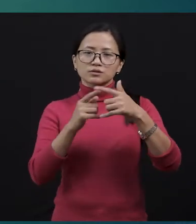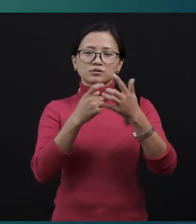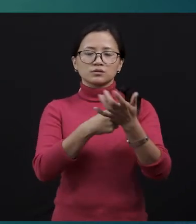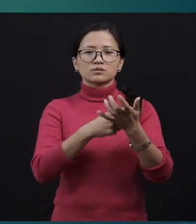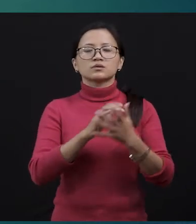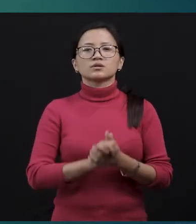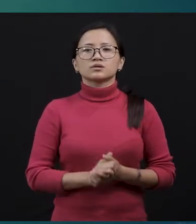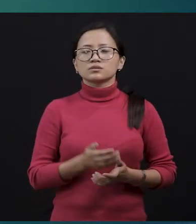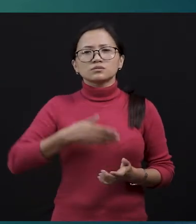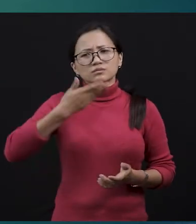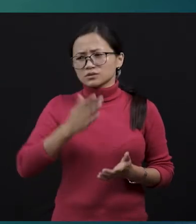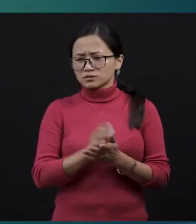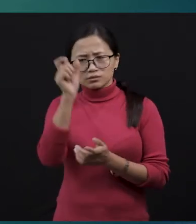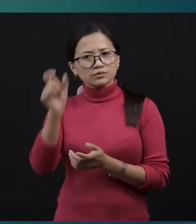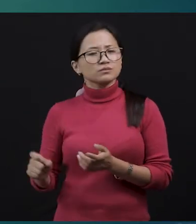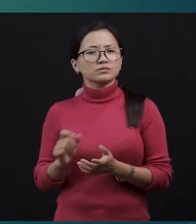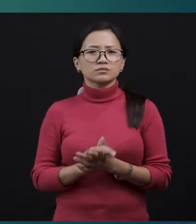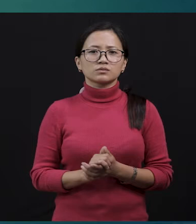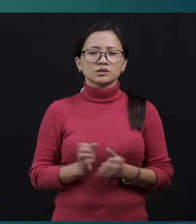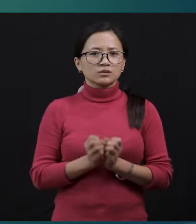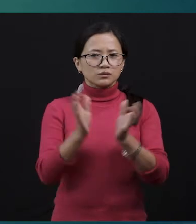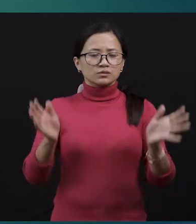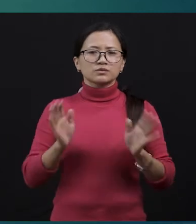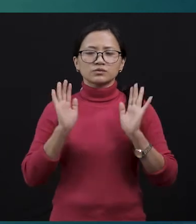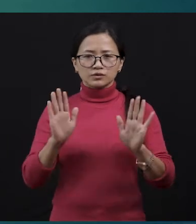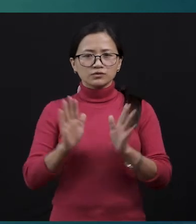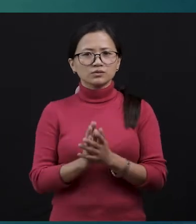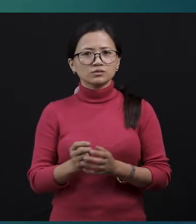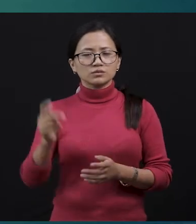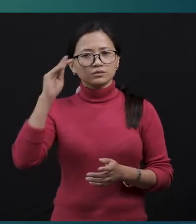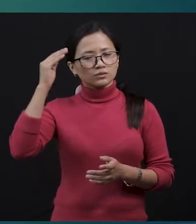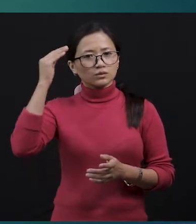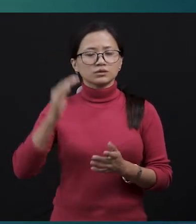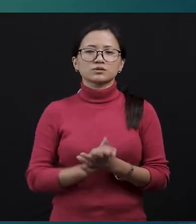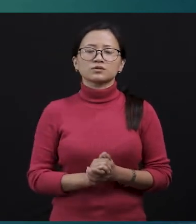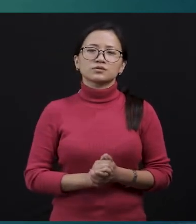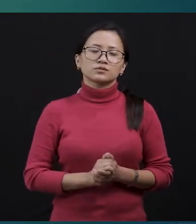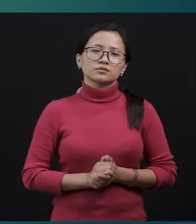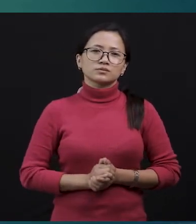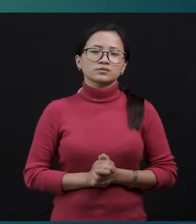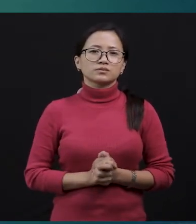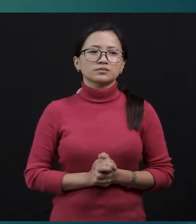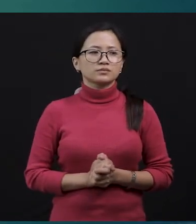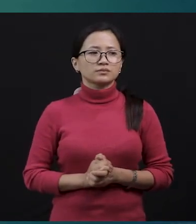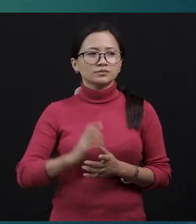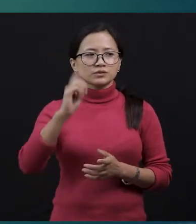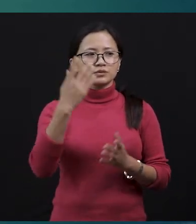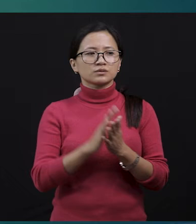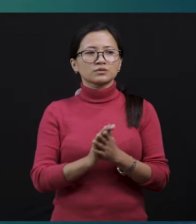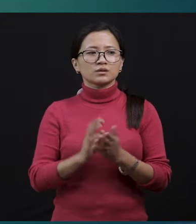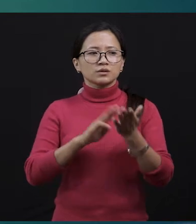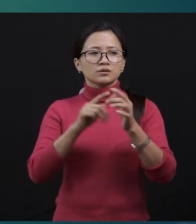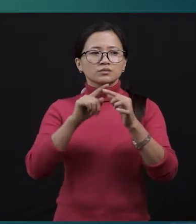teach a person. And we cannot just be teaching a person without having good knowledge of it, isn't it? And her first